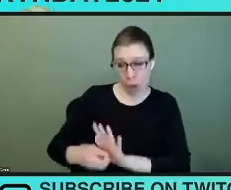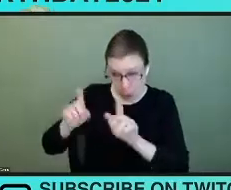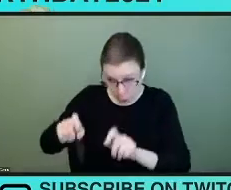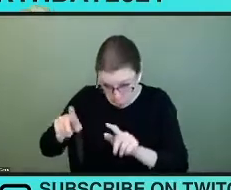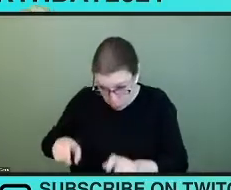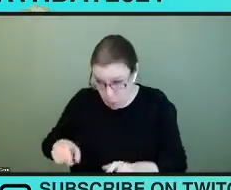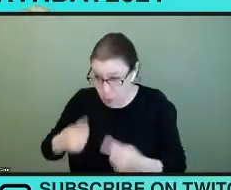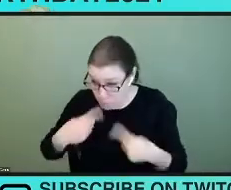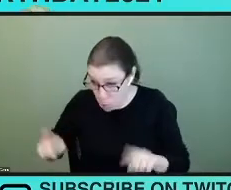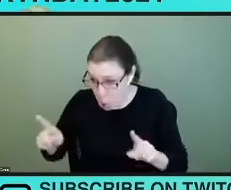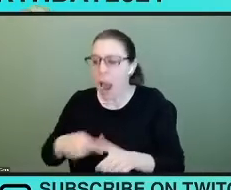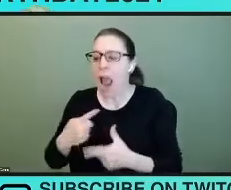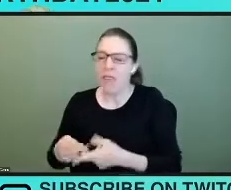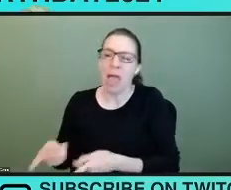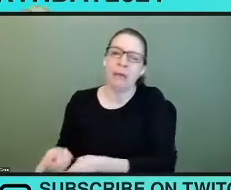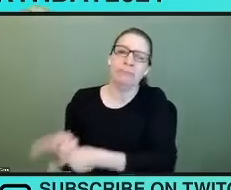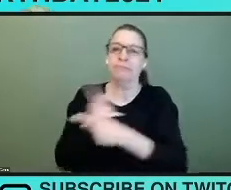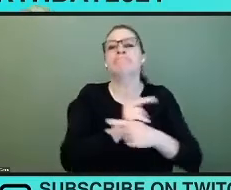scale, in commercial scale.